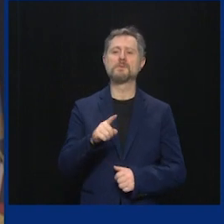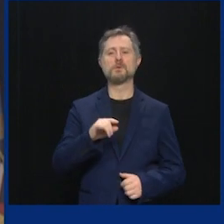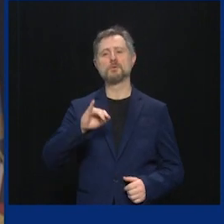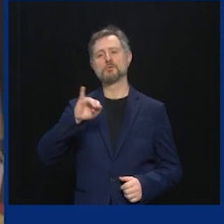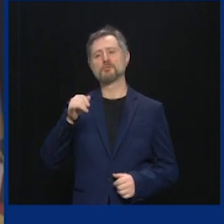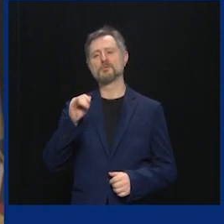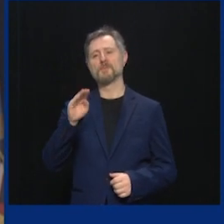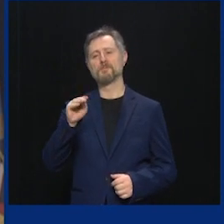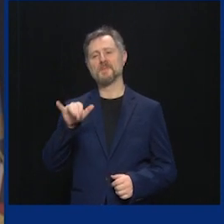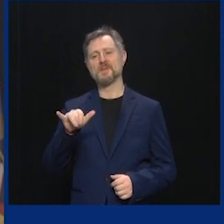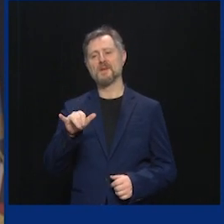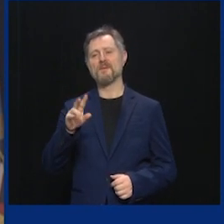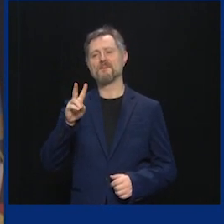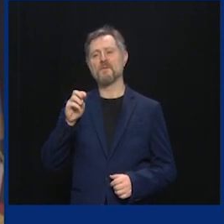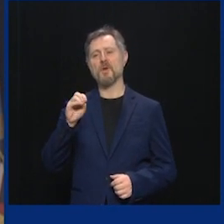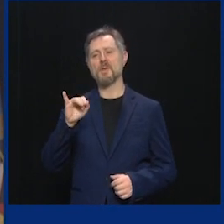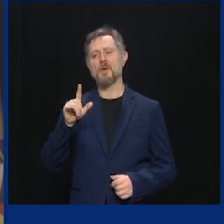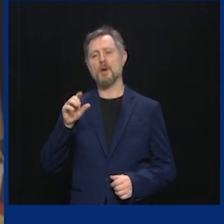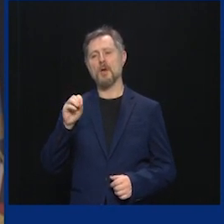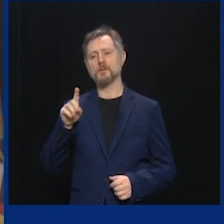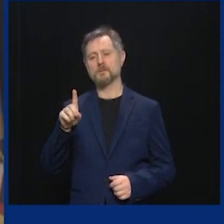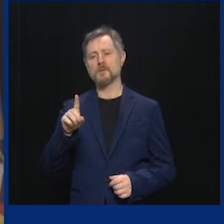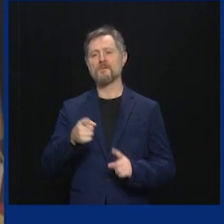Wall Street Journal. Jimmy, your mic is open.